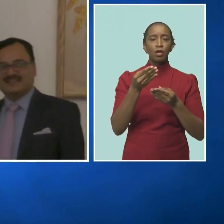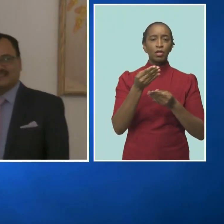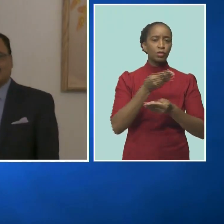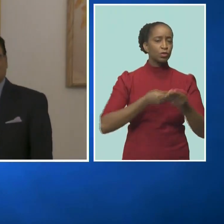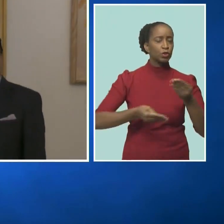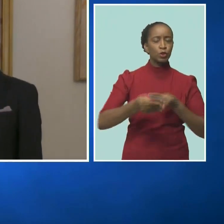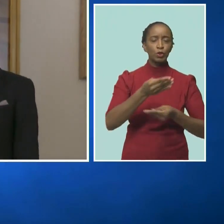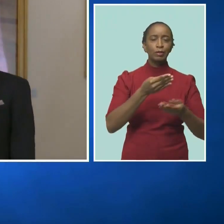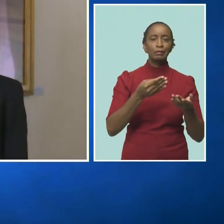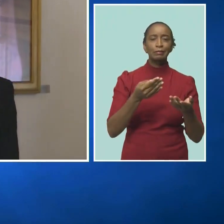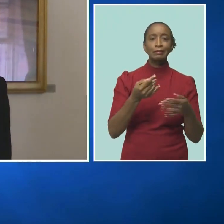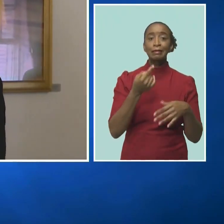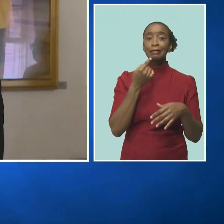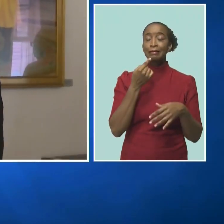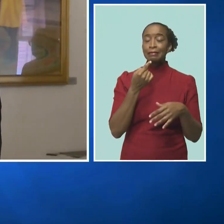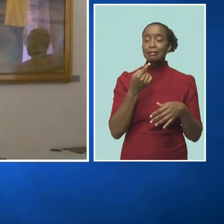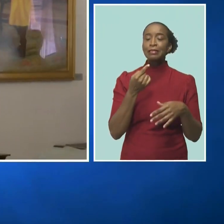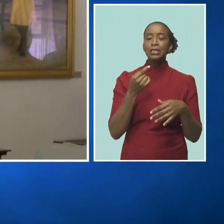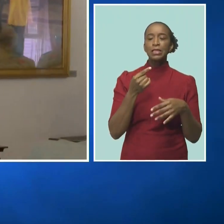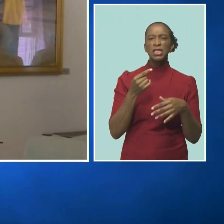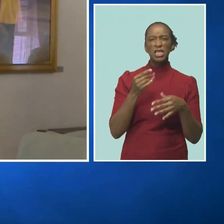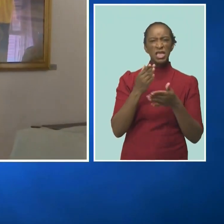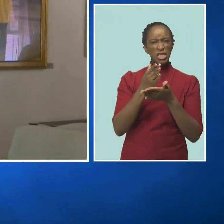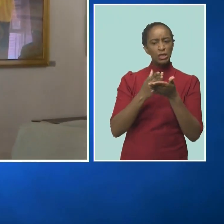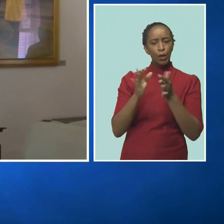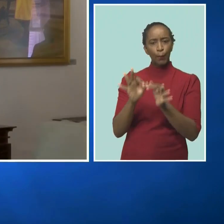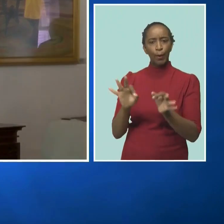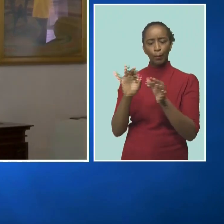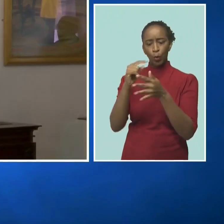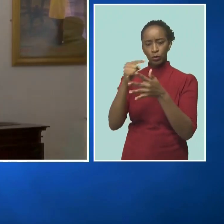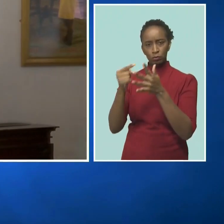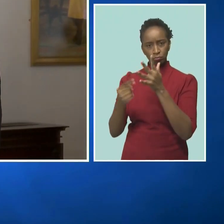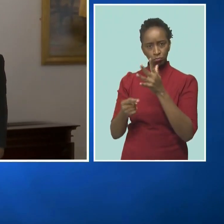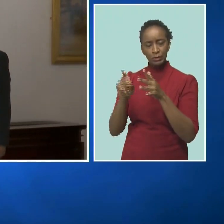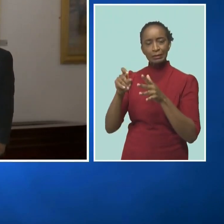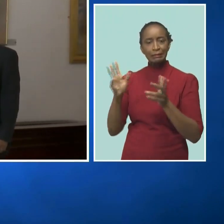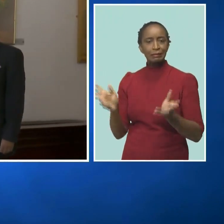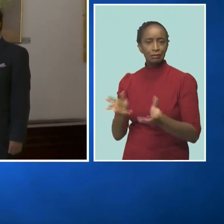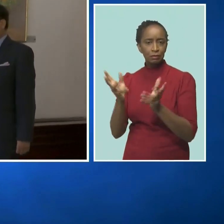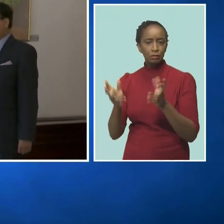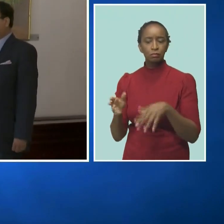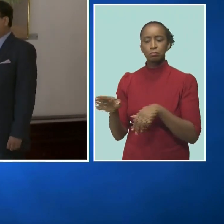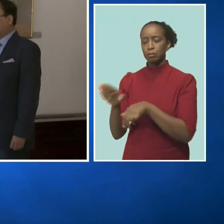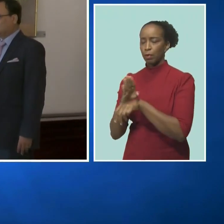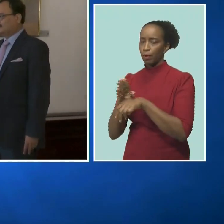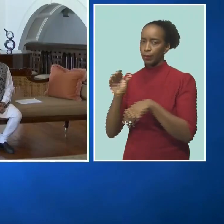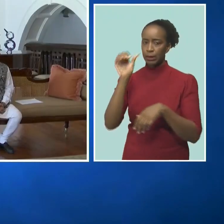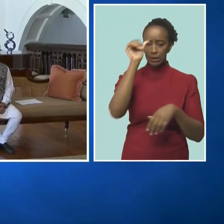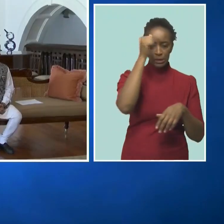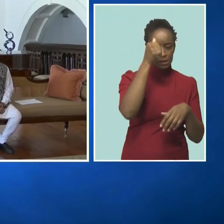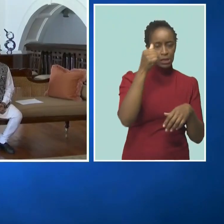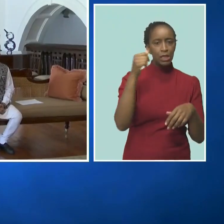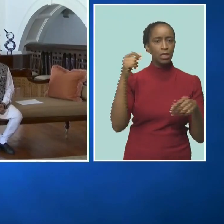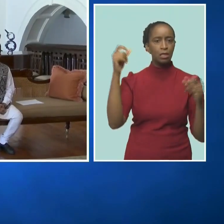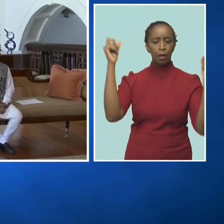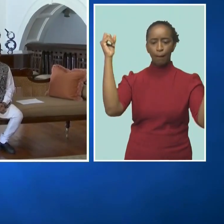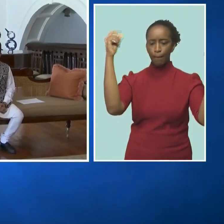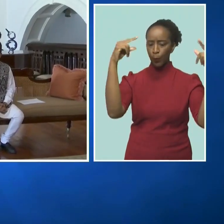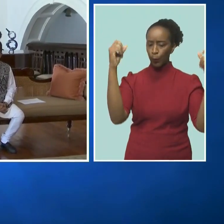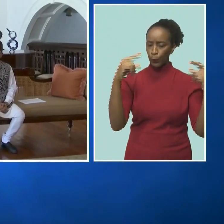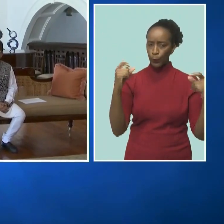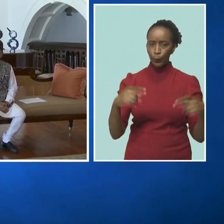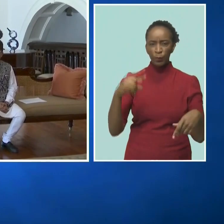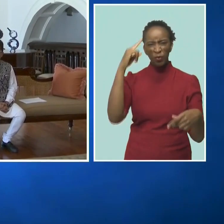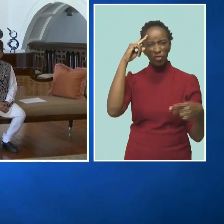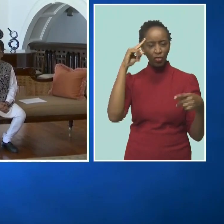boost specific areas going forward. He says India and Barbados share many common perspectives. A lot of work is being done by